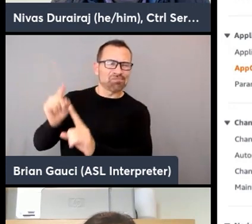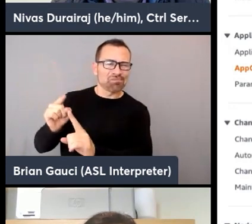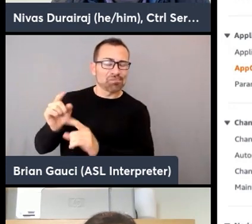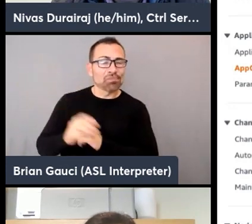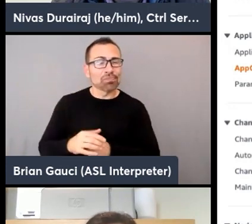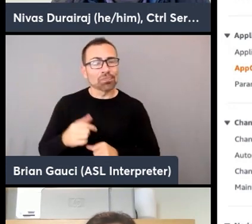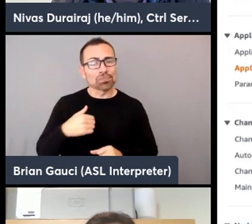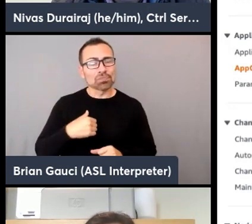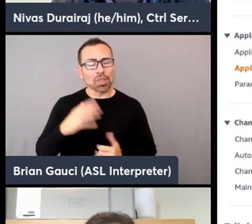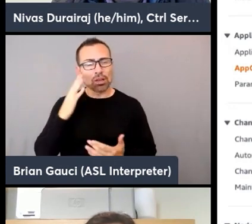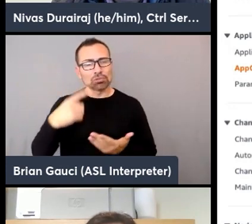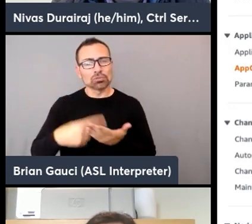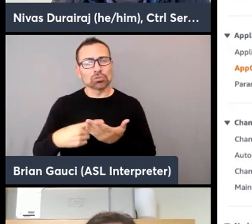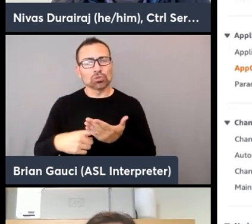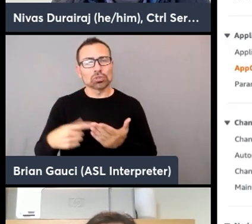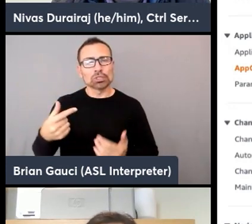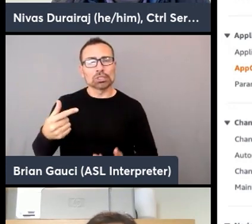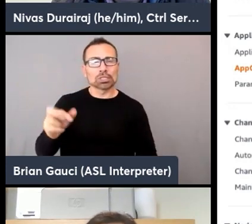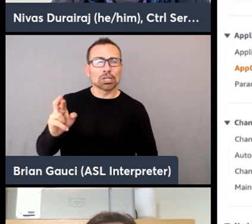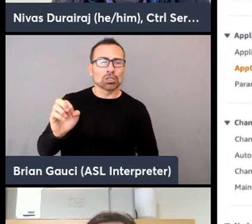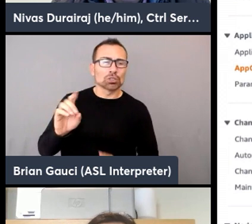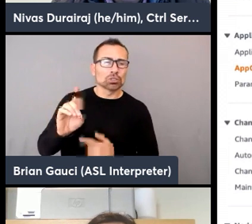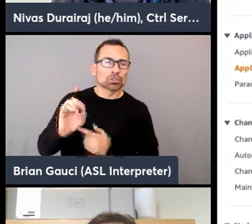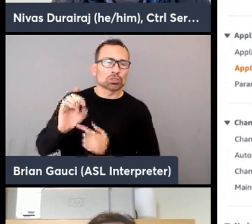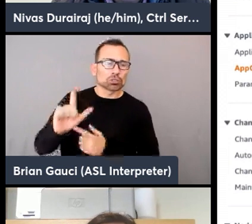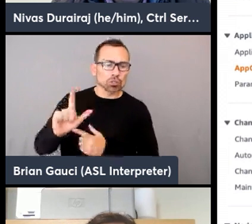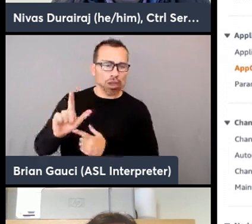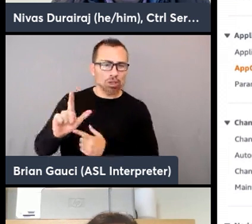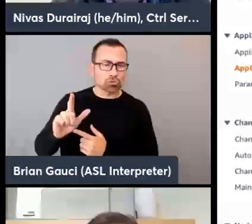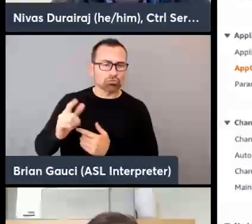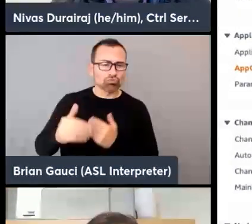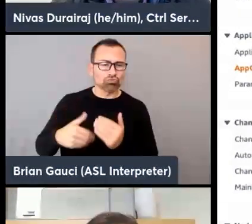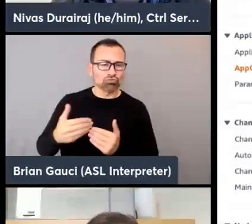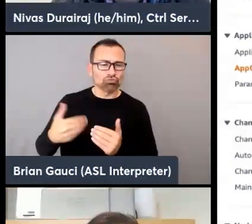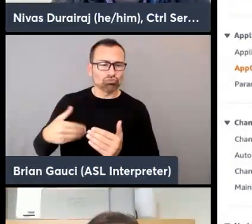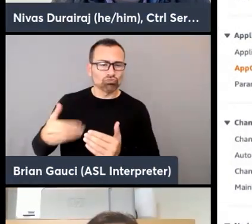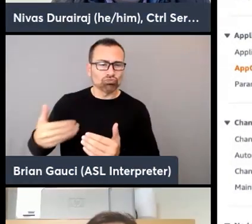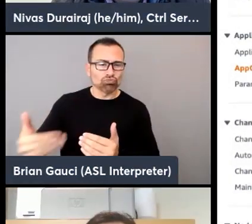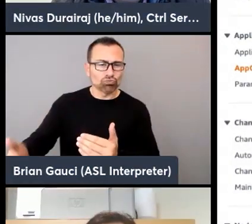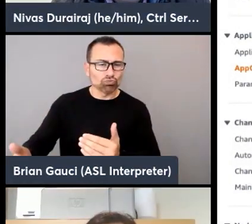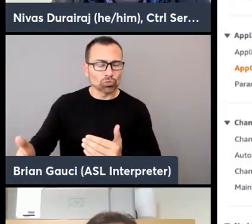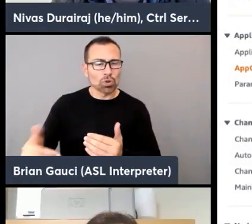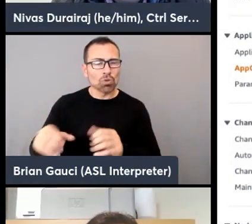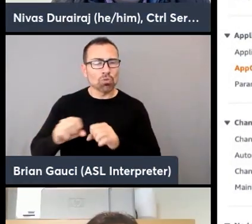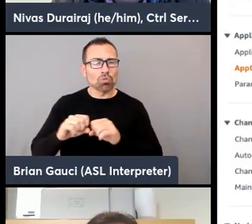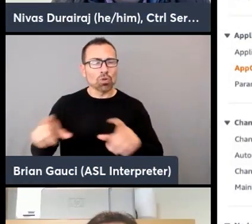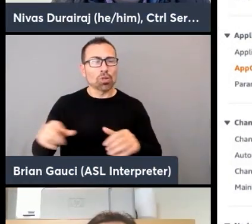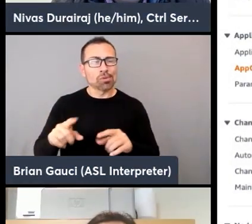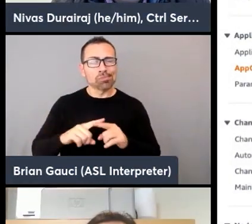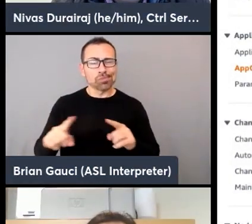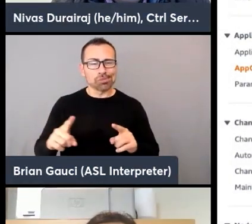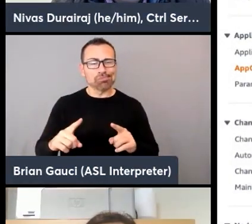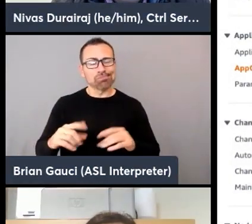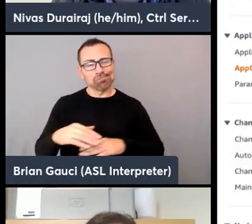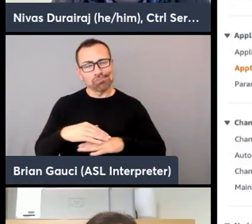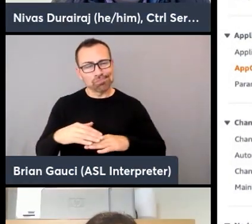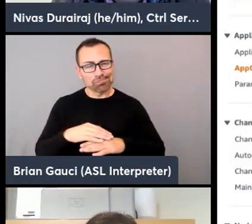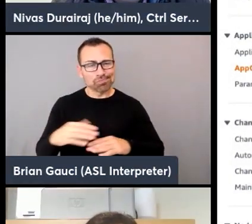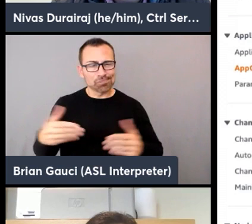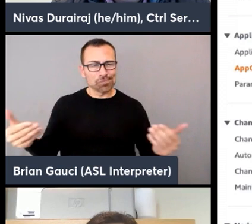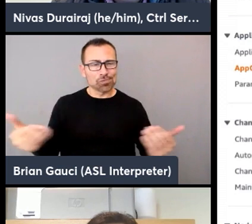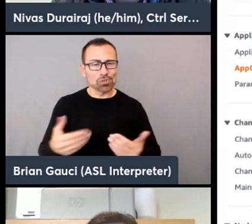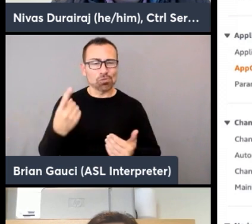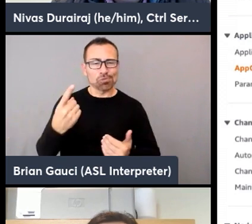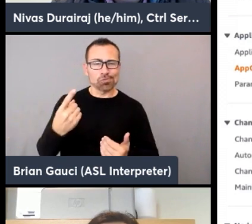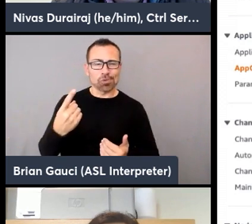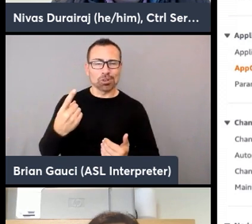rollouts later in this conversation, I think, but basically just to introduce it, one best practice that we recommend is